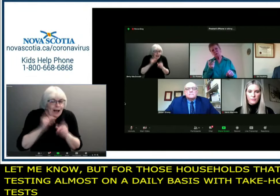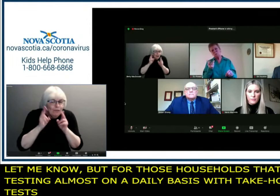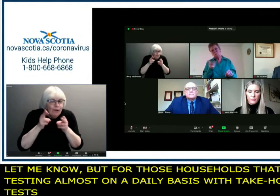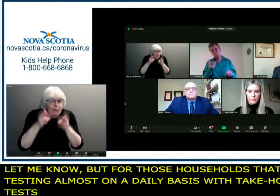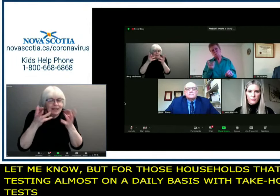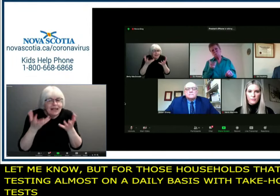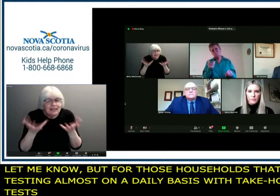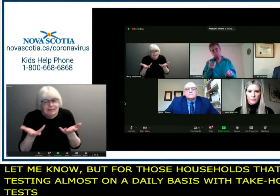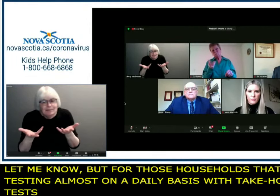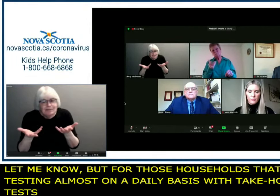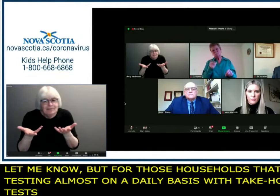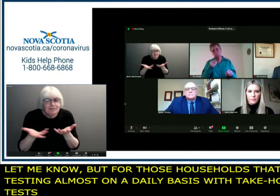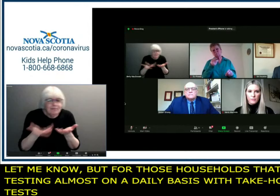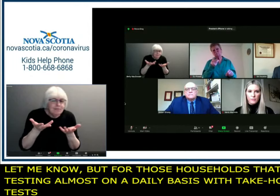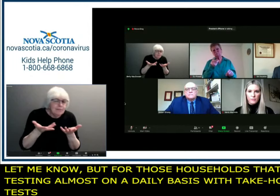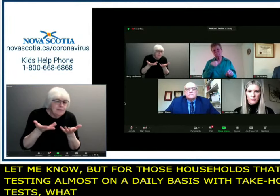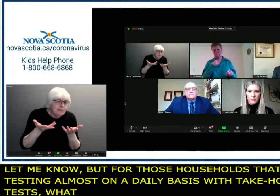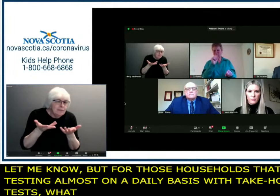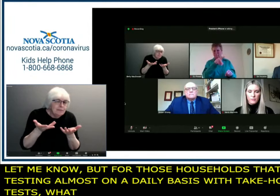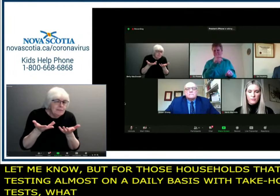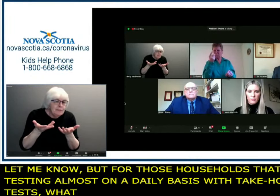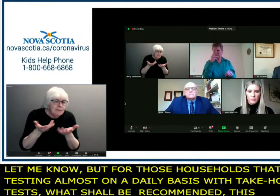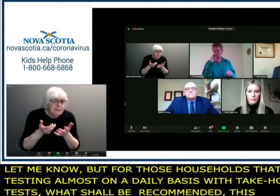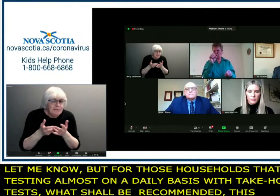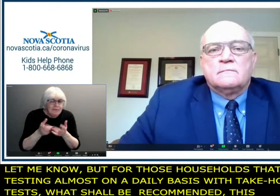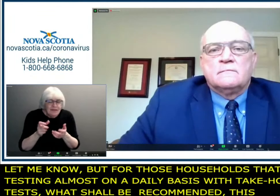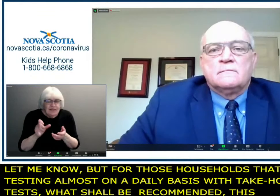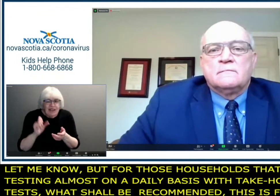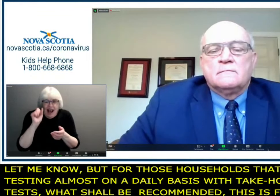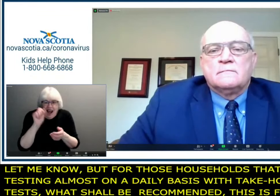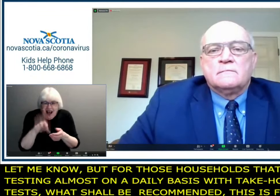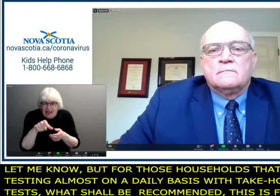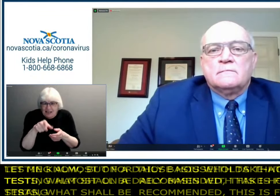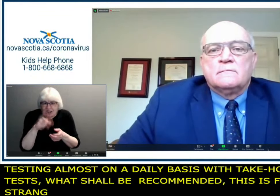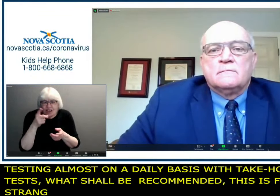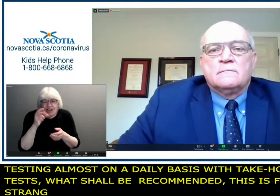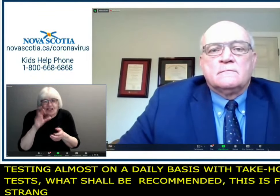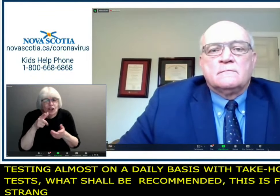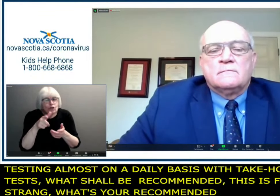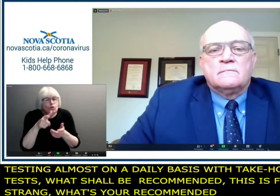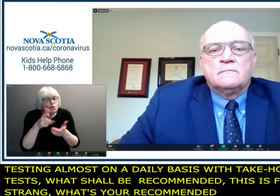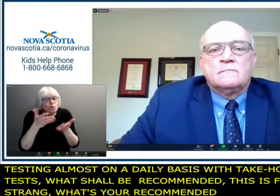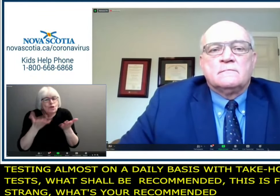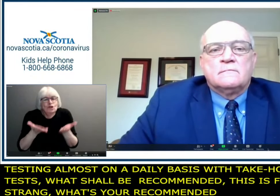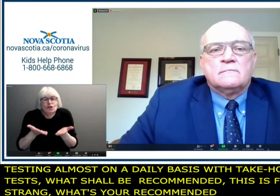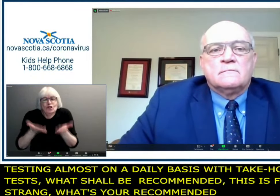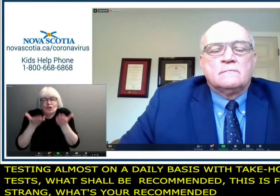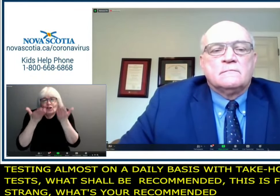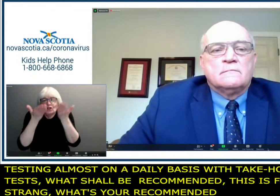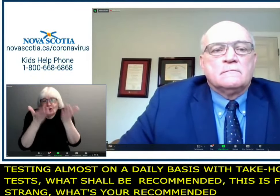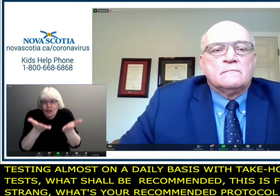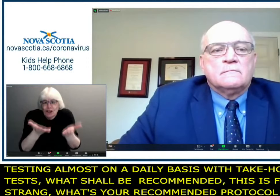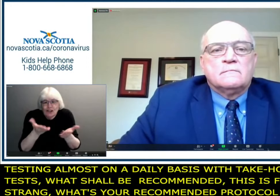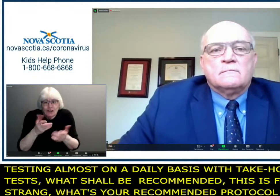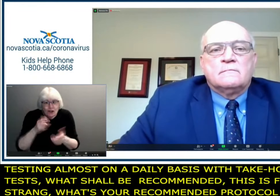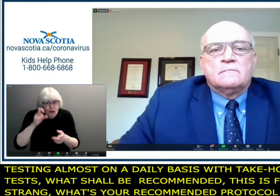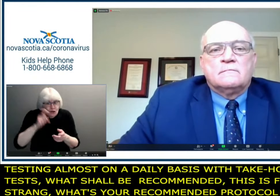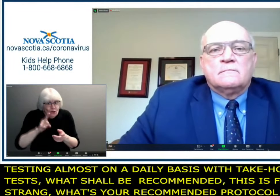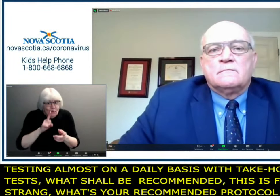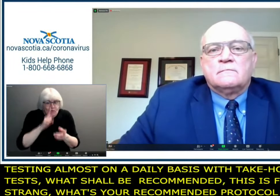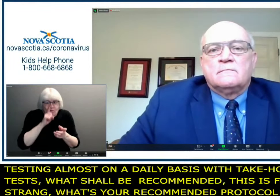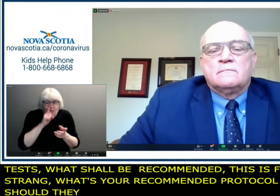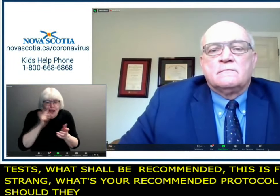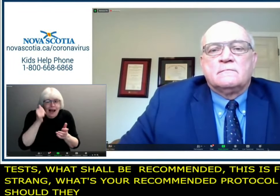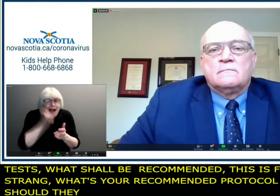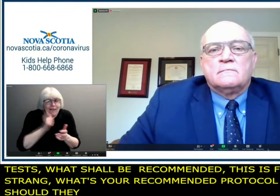what's your recommended, this is for Dr. Strang, what's your recommended protocol there? Should they reduce that somehow? How would you advise a family, say